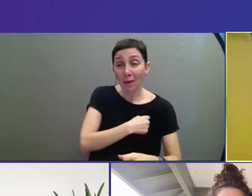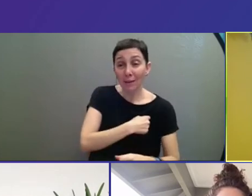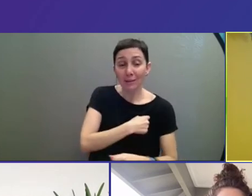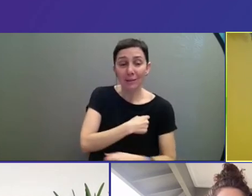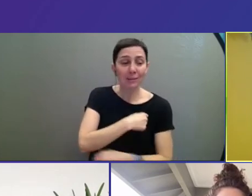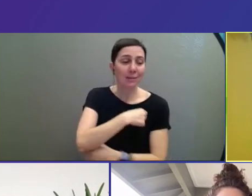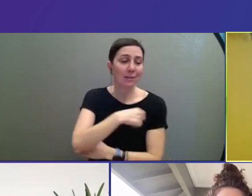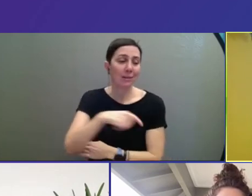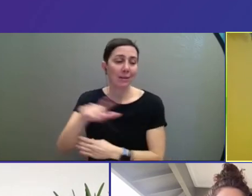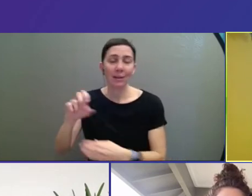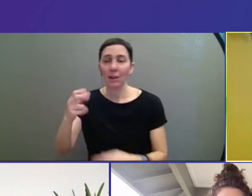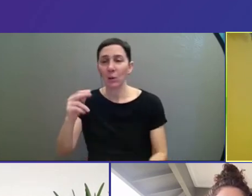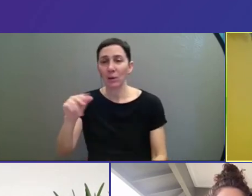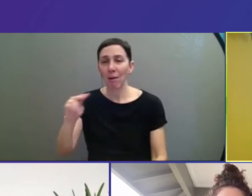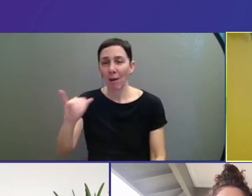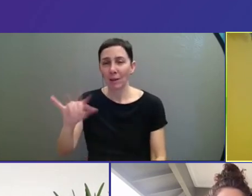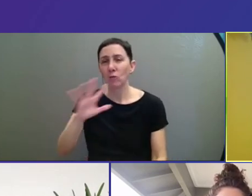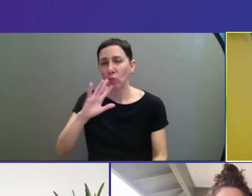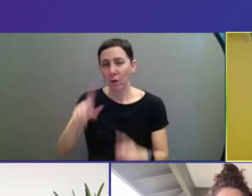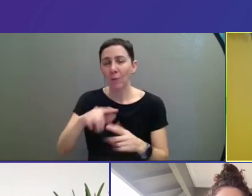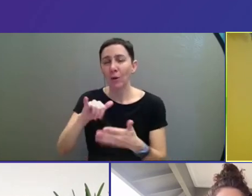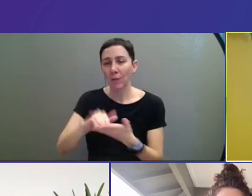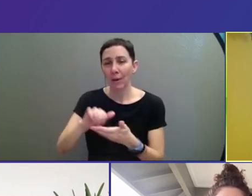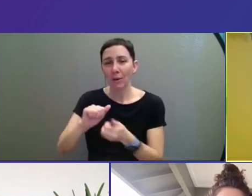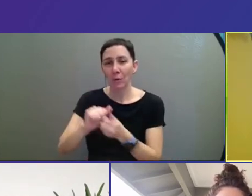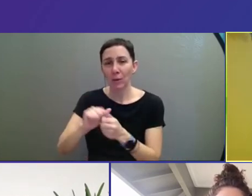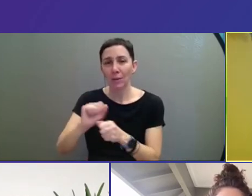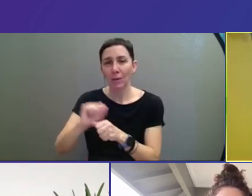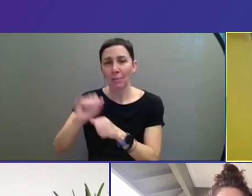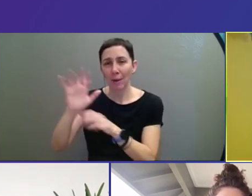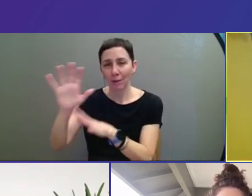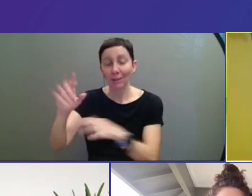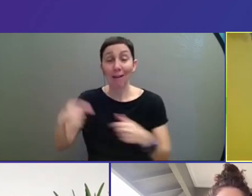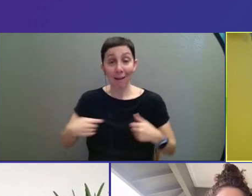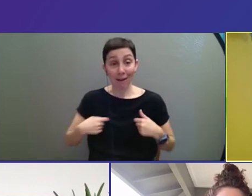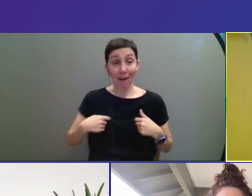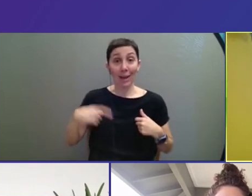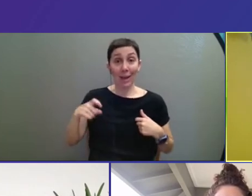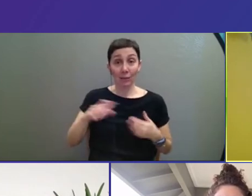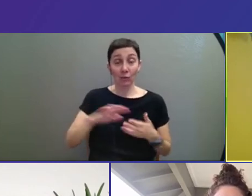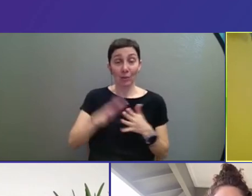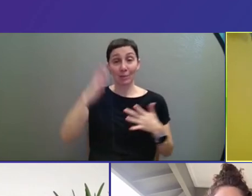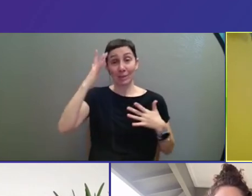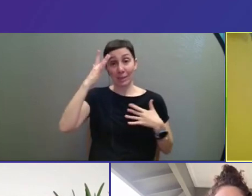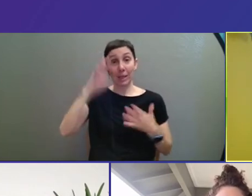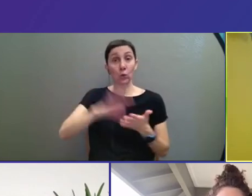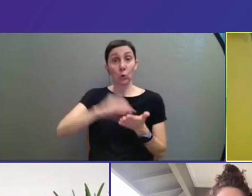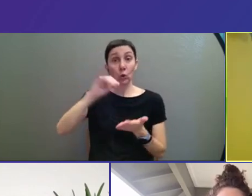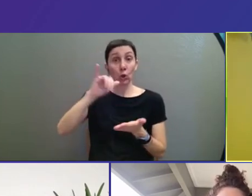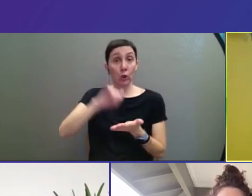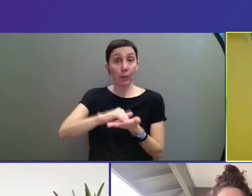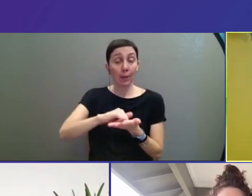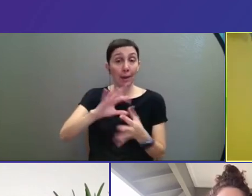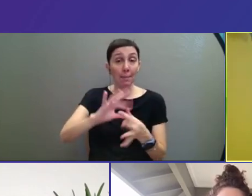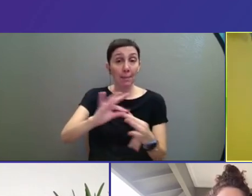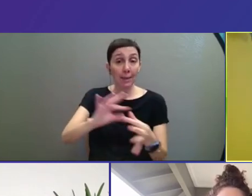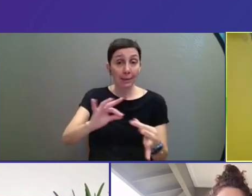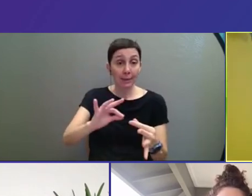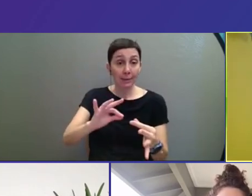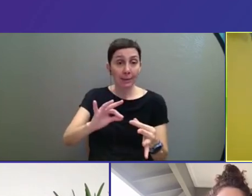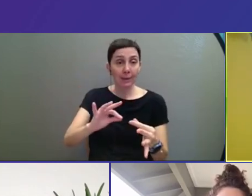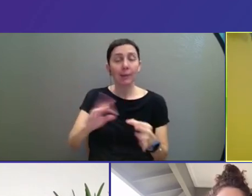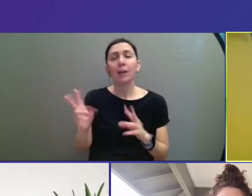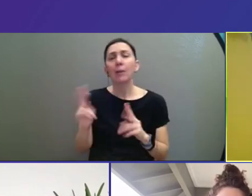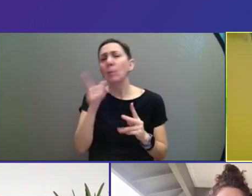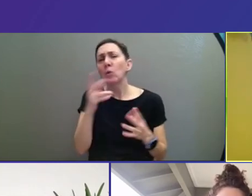about that in connection with the mountain. And I needed to become ill in order to learn that, because I think it's easy for those of us who want to make change to feel